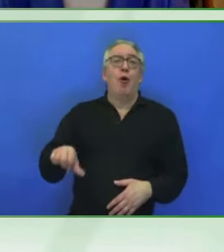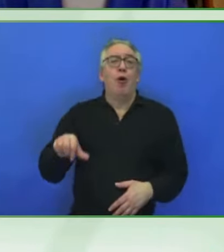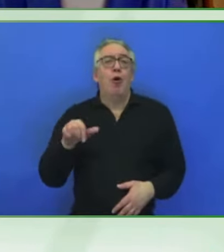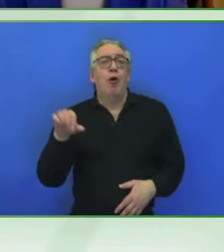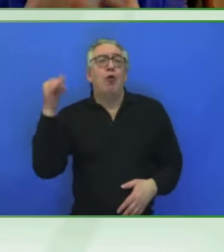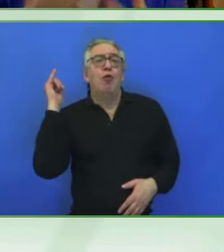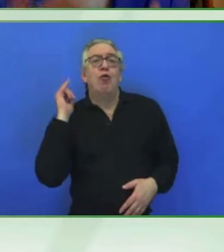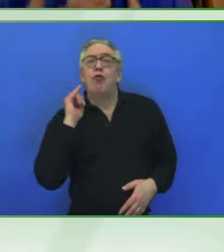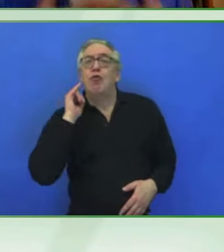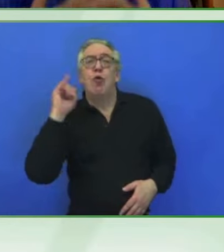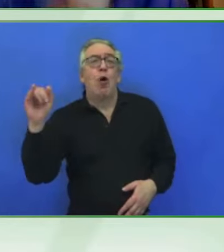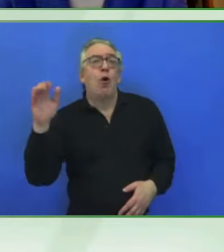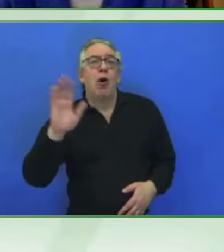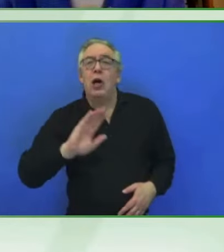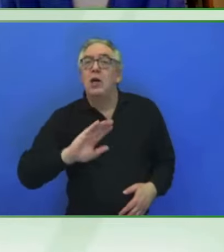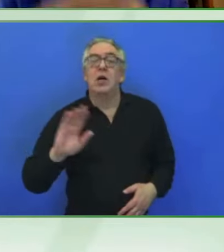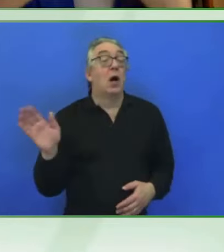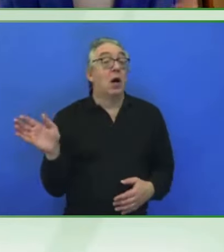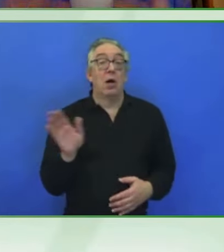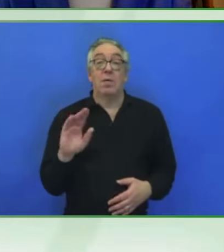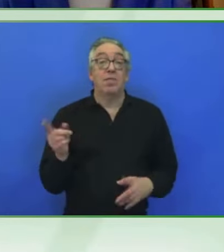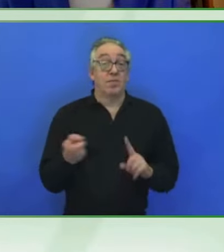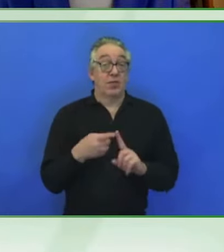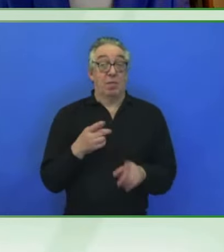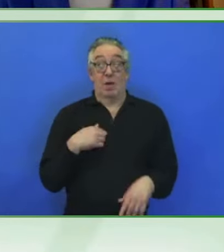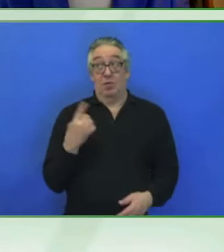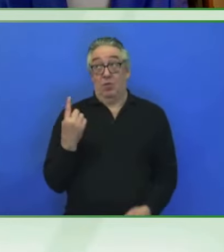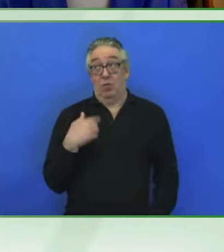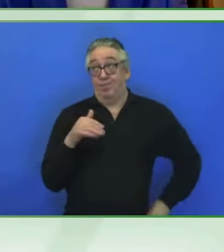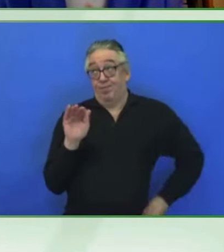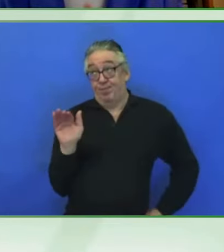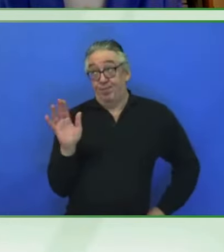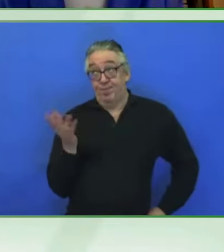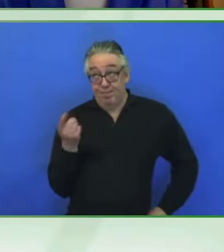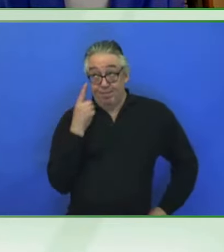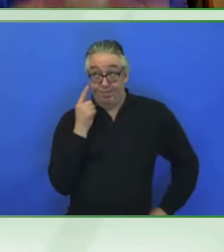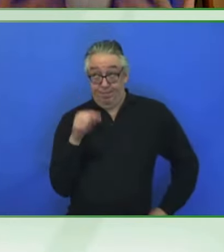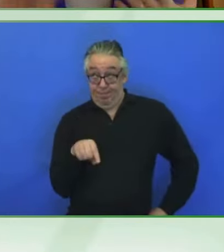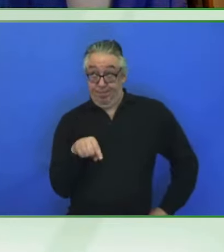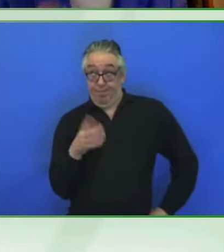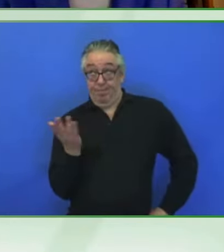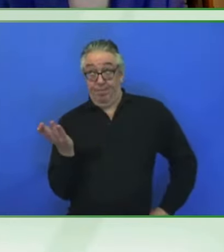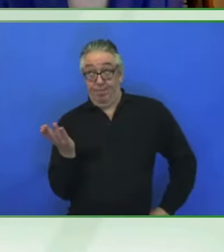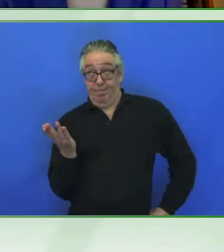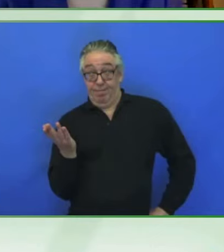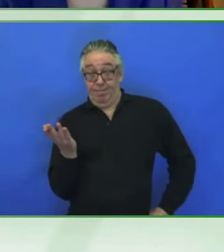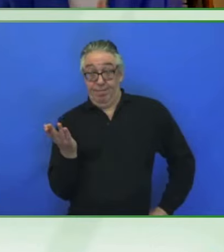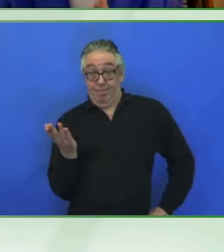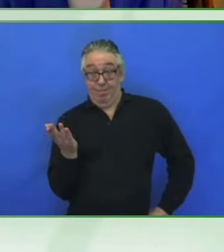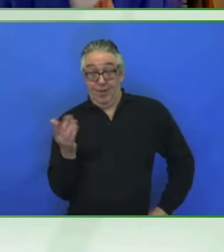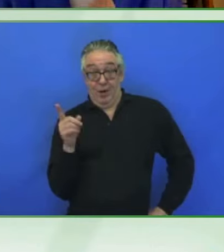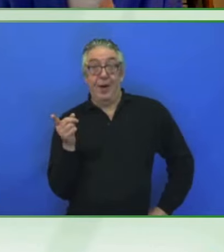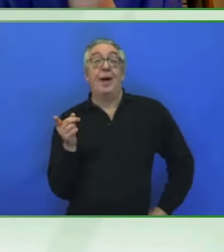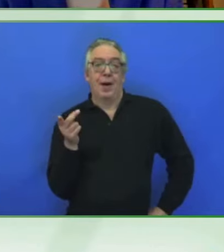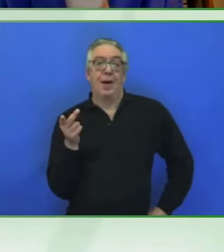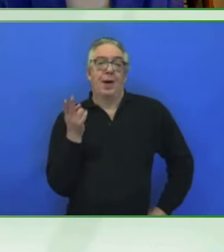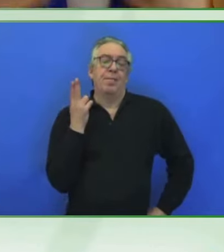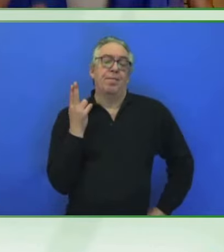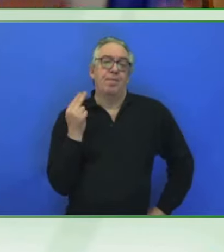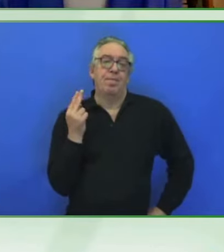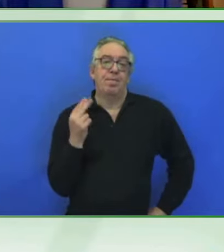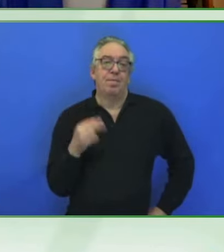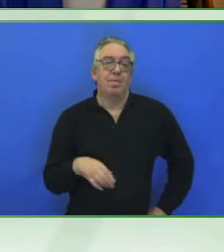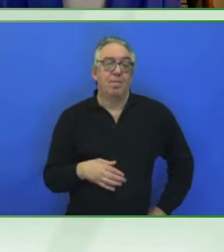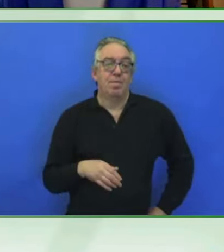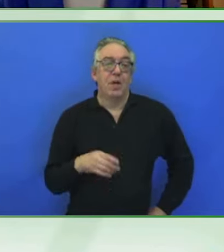Sometimes we just go, and if we are really moved or we feel they're not really listening to us,